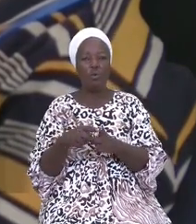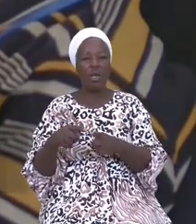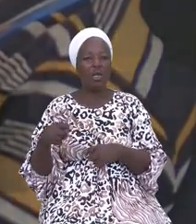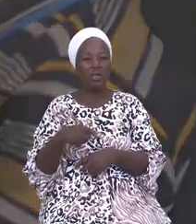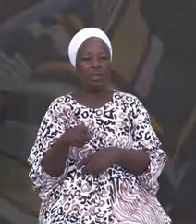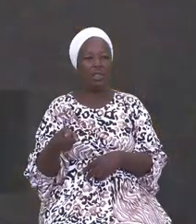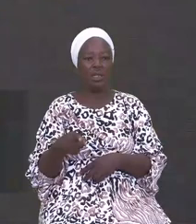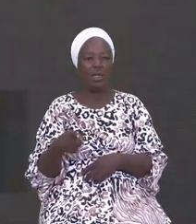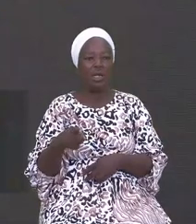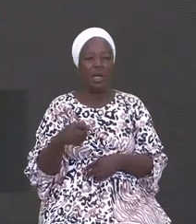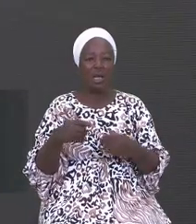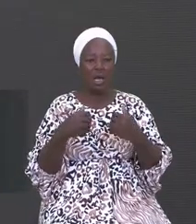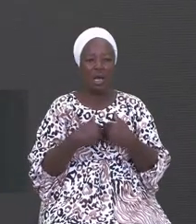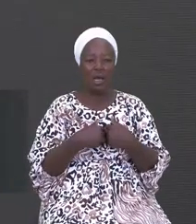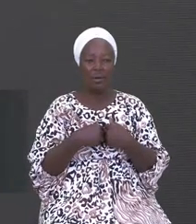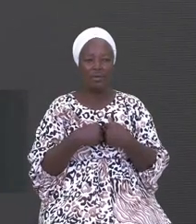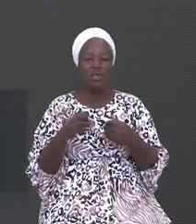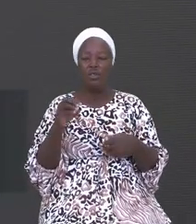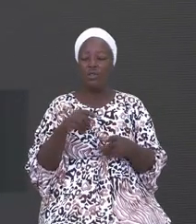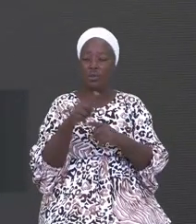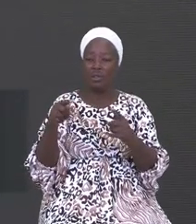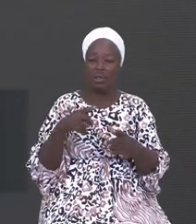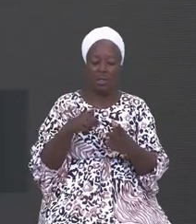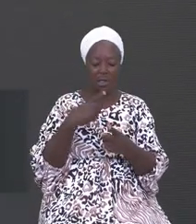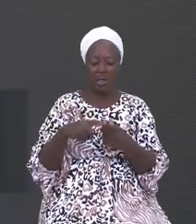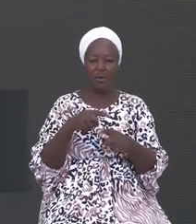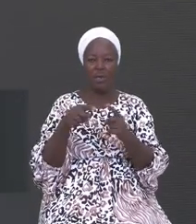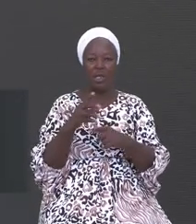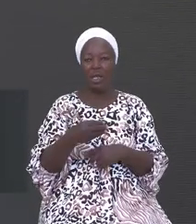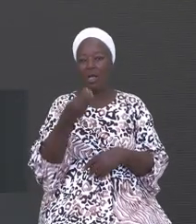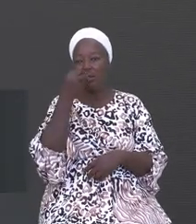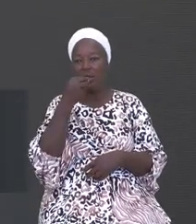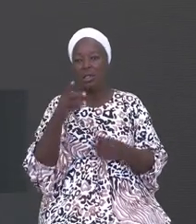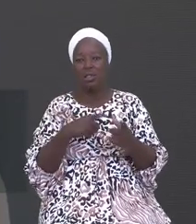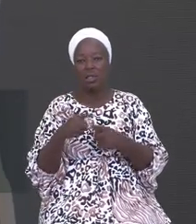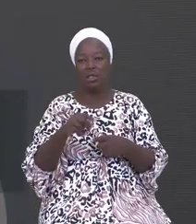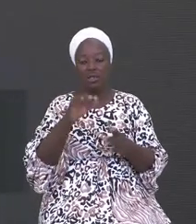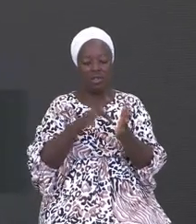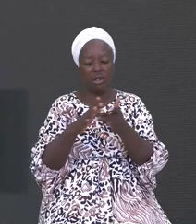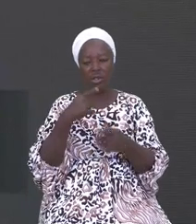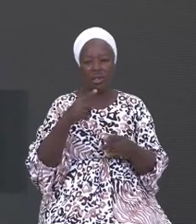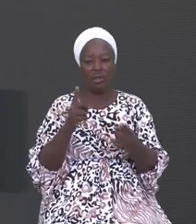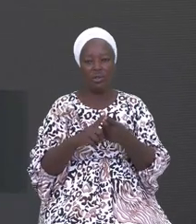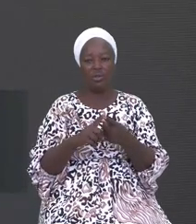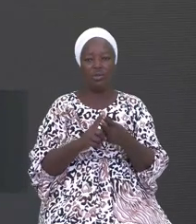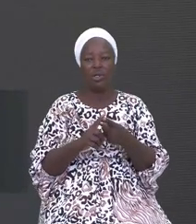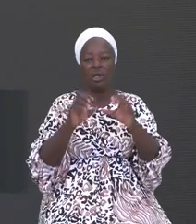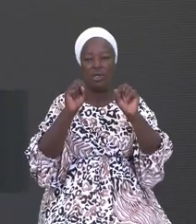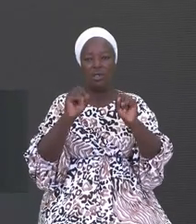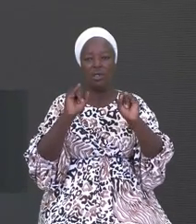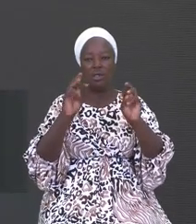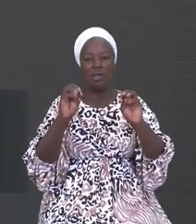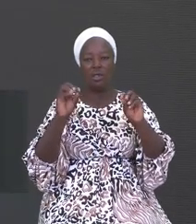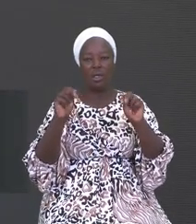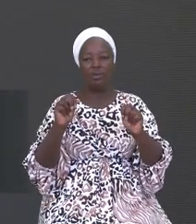dying, Jesus says unto Simon Peter, Simon, son of Jonas, lovest